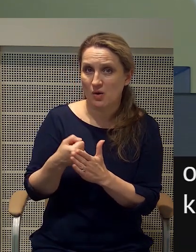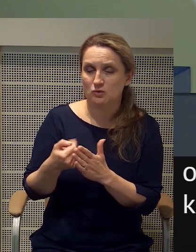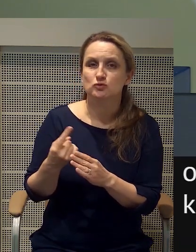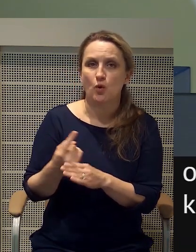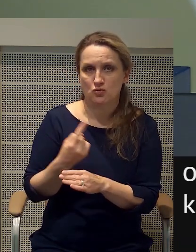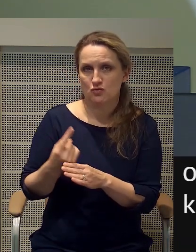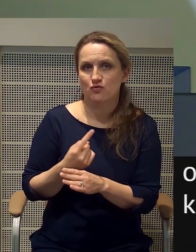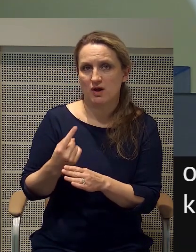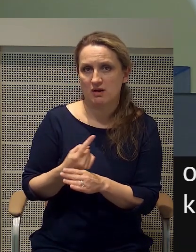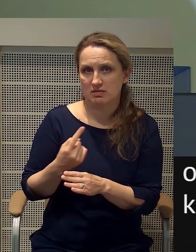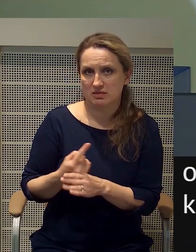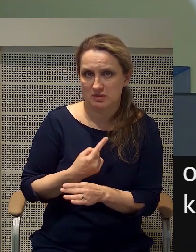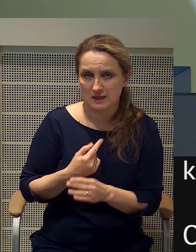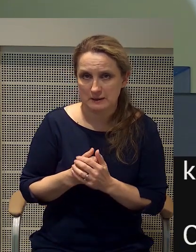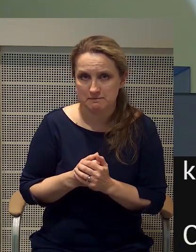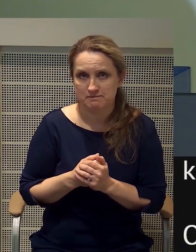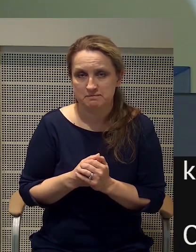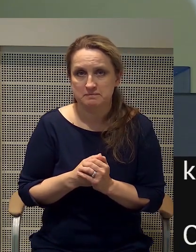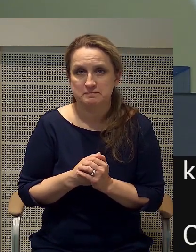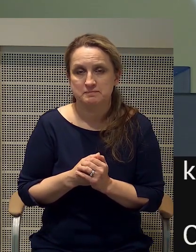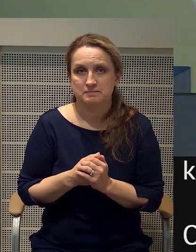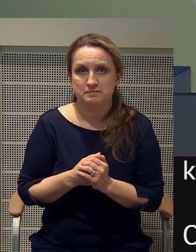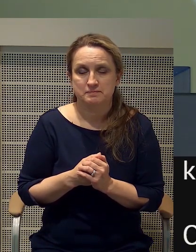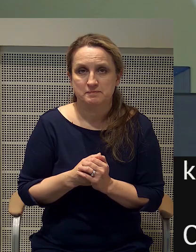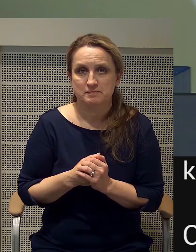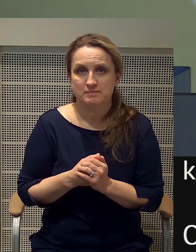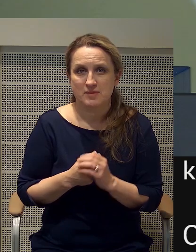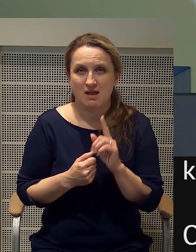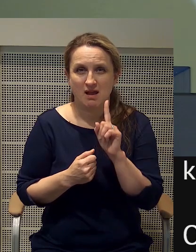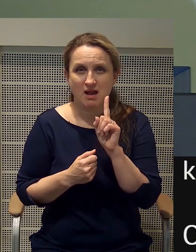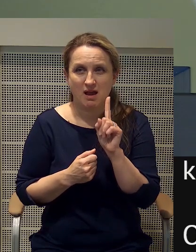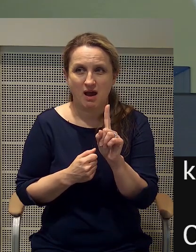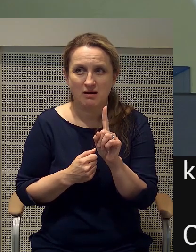16 applications. Some are repetitive,